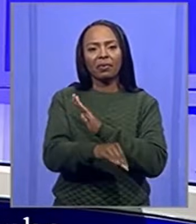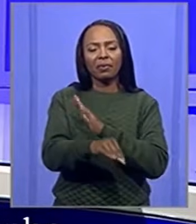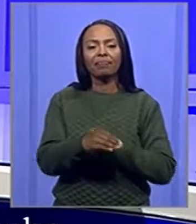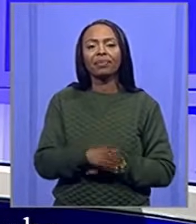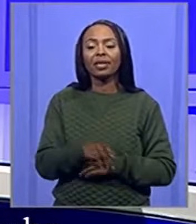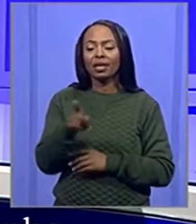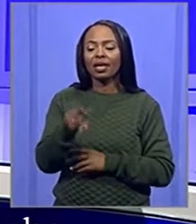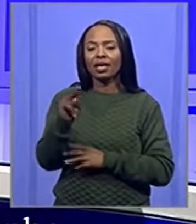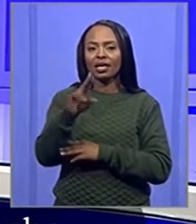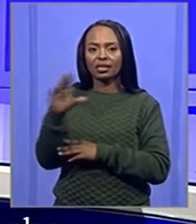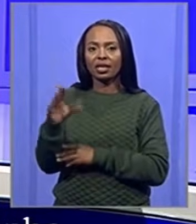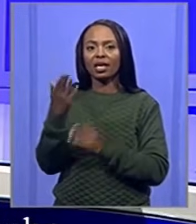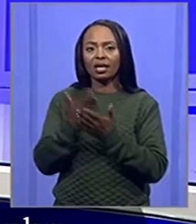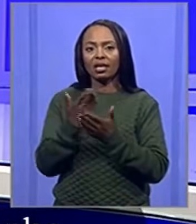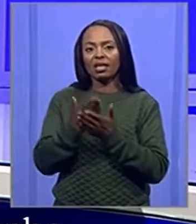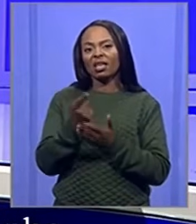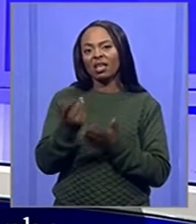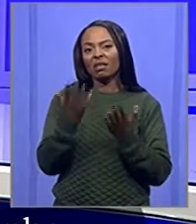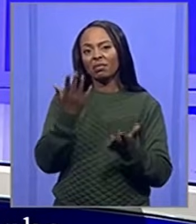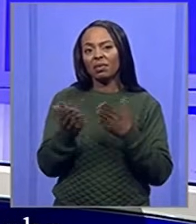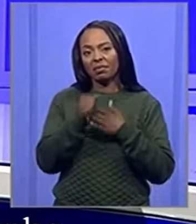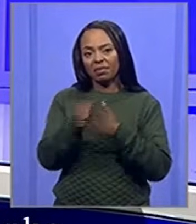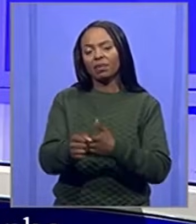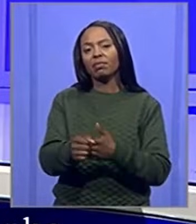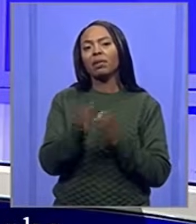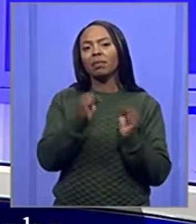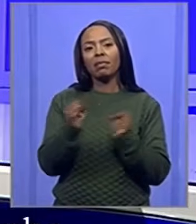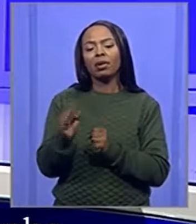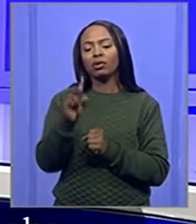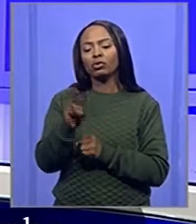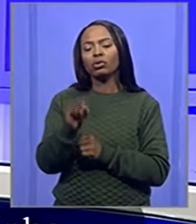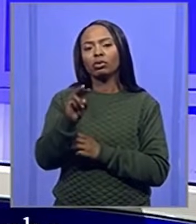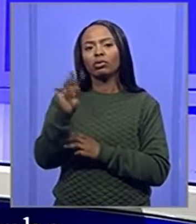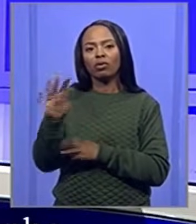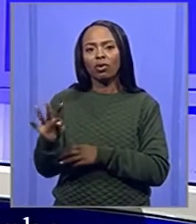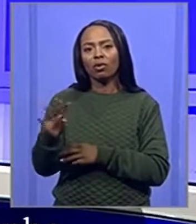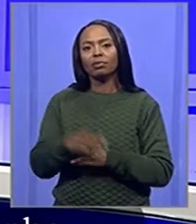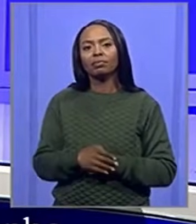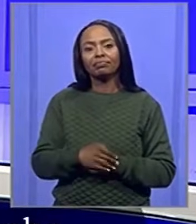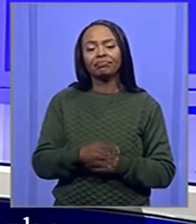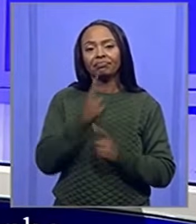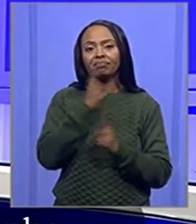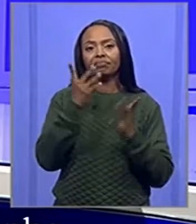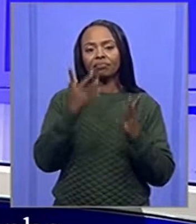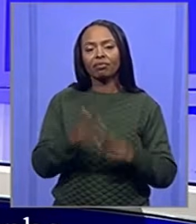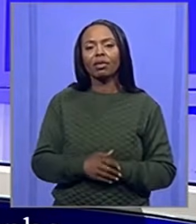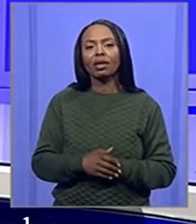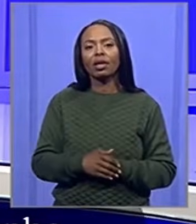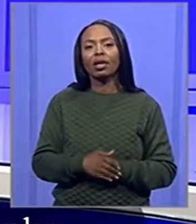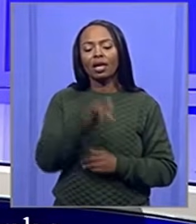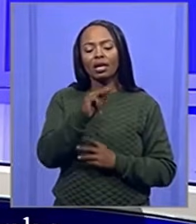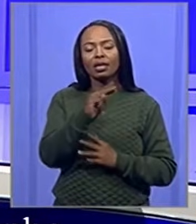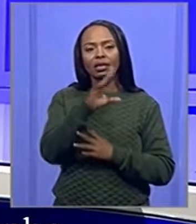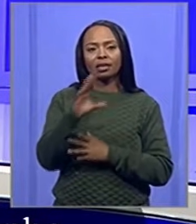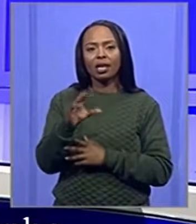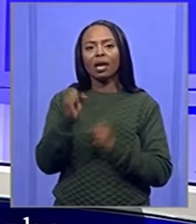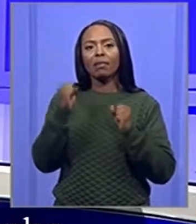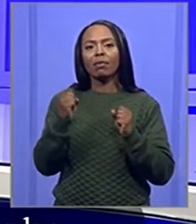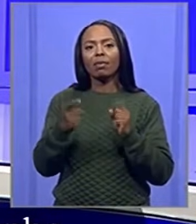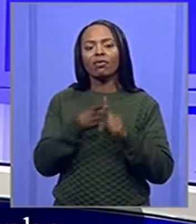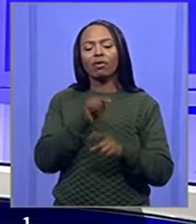busa morago ga ditlhopho tse di letilweng go gaisa tsa 2024. Lekoko le le busang le sale le se kokometse go tloga